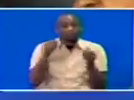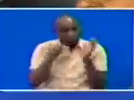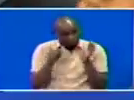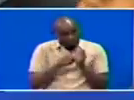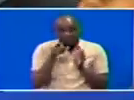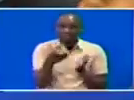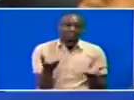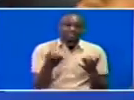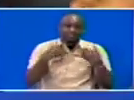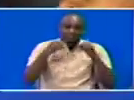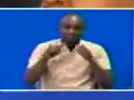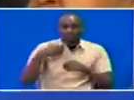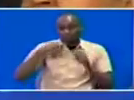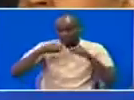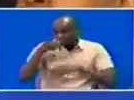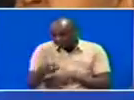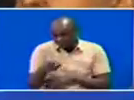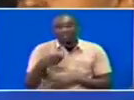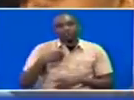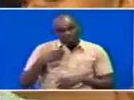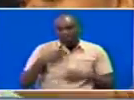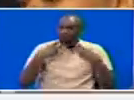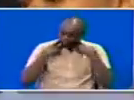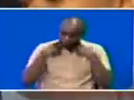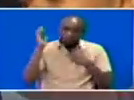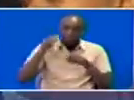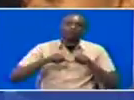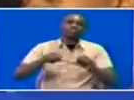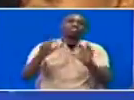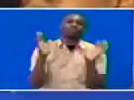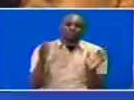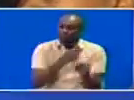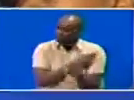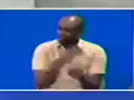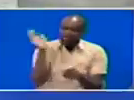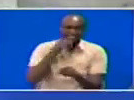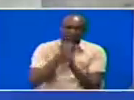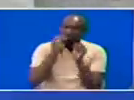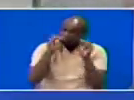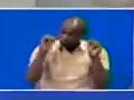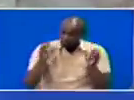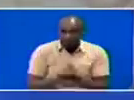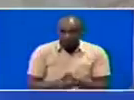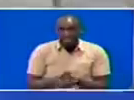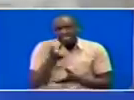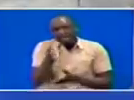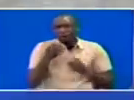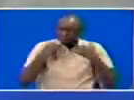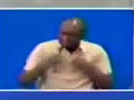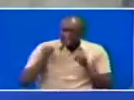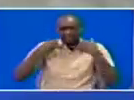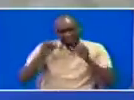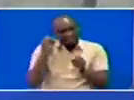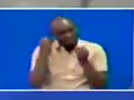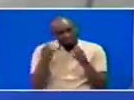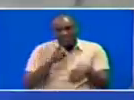is implementation of the CBA, we will still have this stalemate and we will still have the doctor strike going on. Despite numerous attempts to resolve